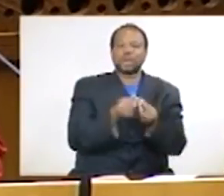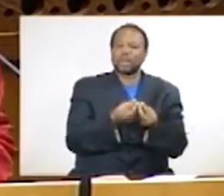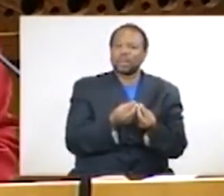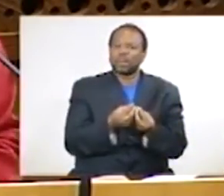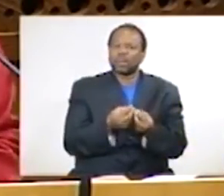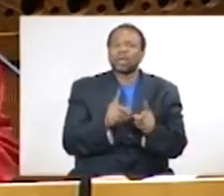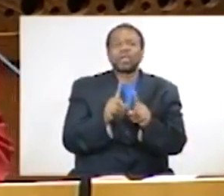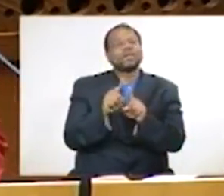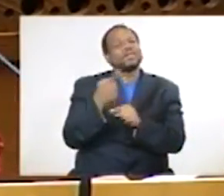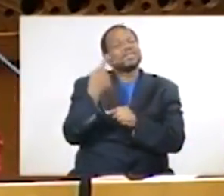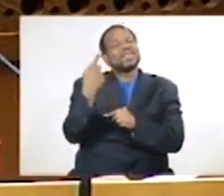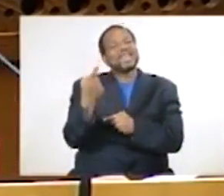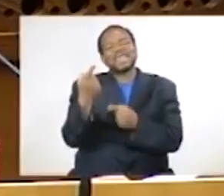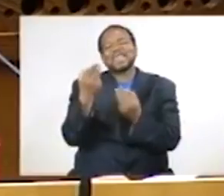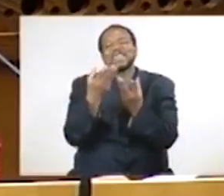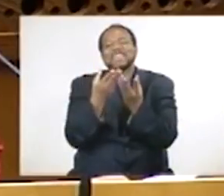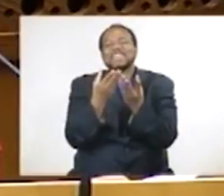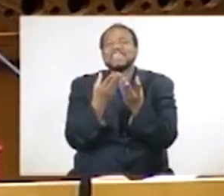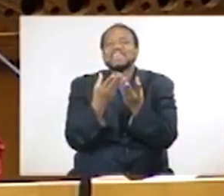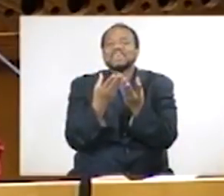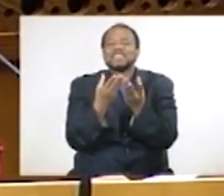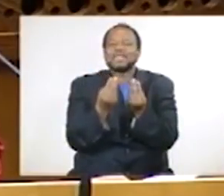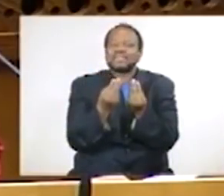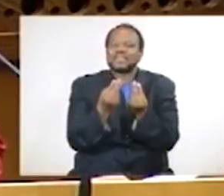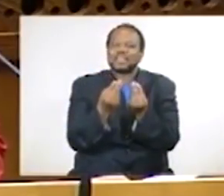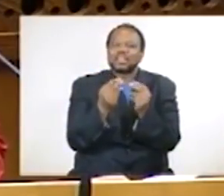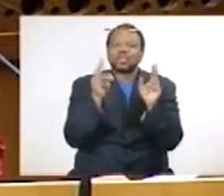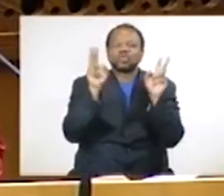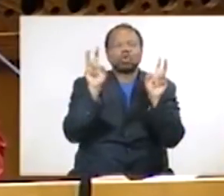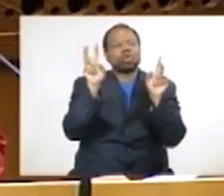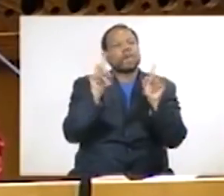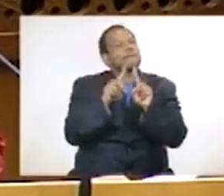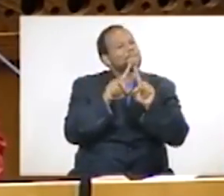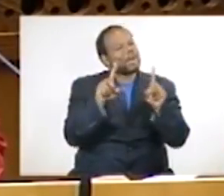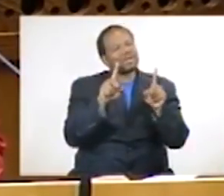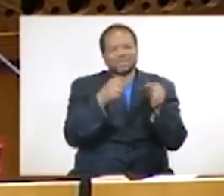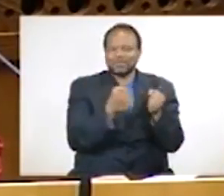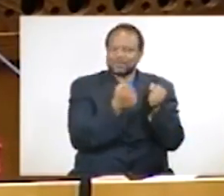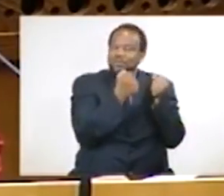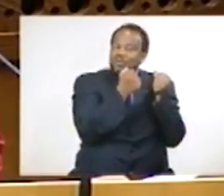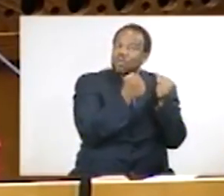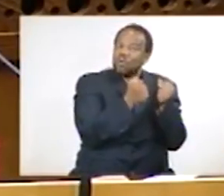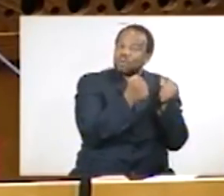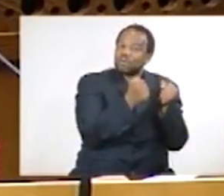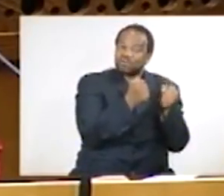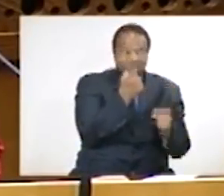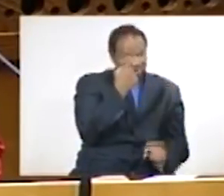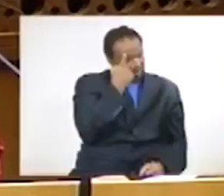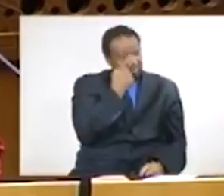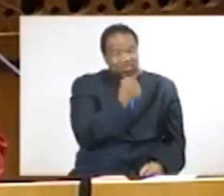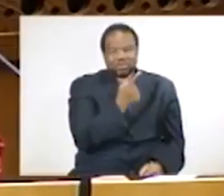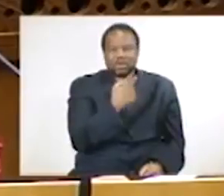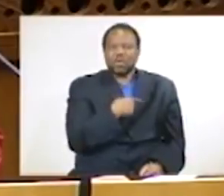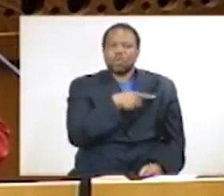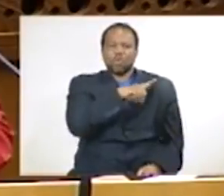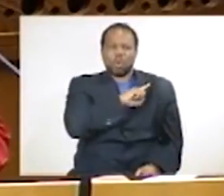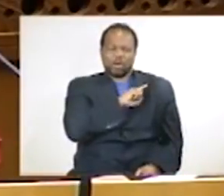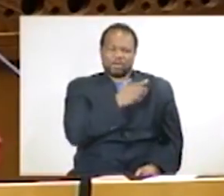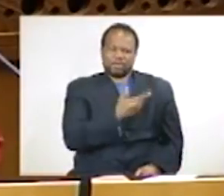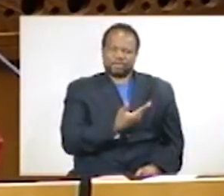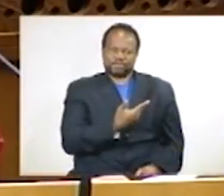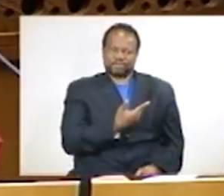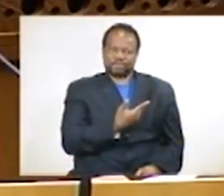which was the only emphasis you made, and maybe because you thought it was the simplest subject you had to deal with in the whole speech